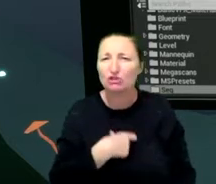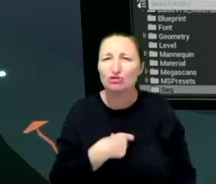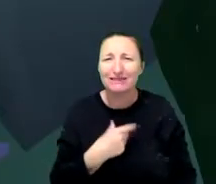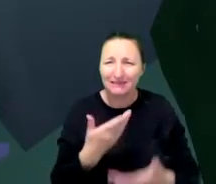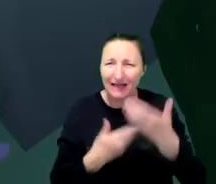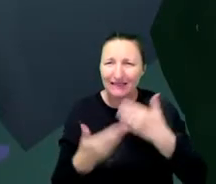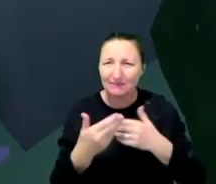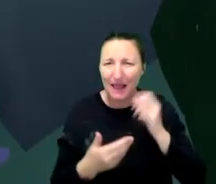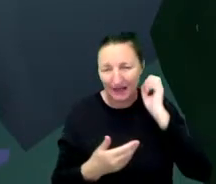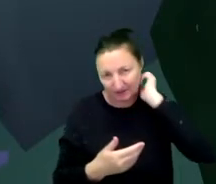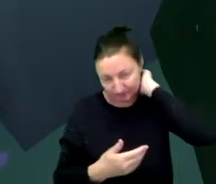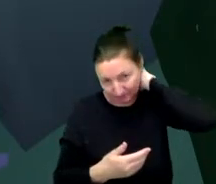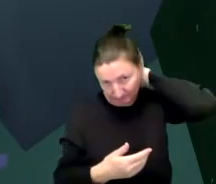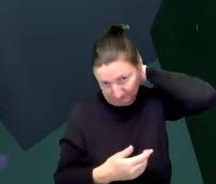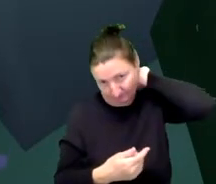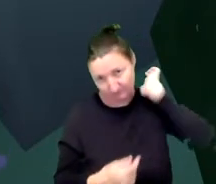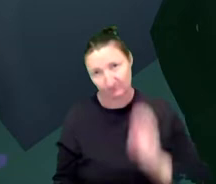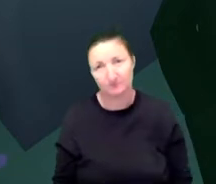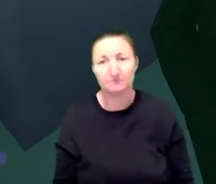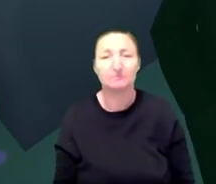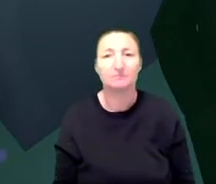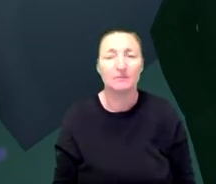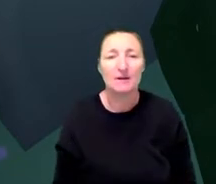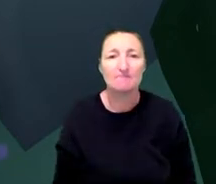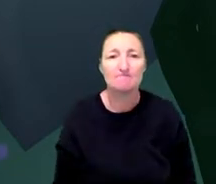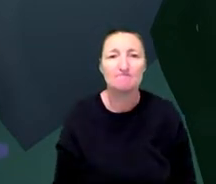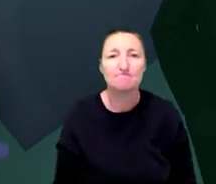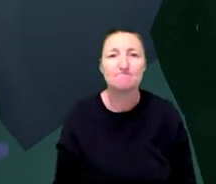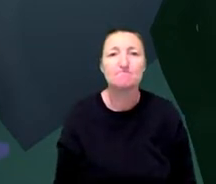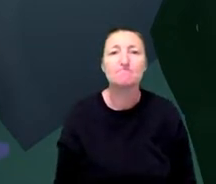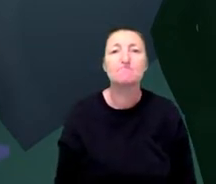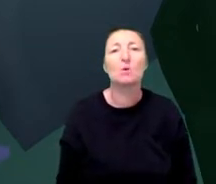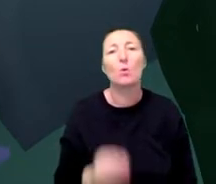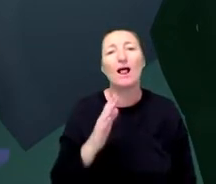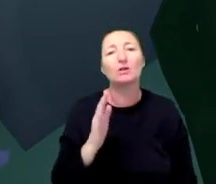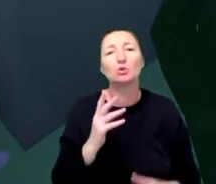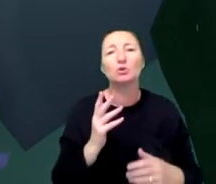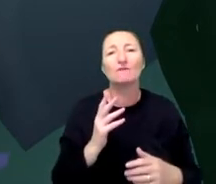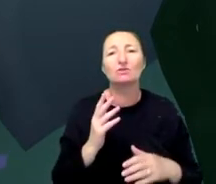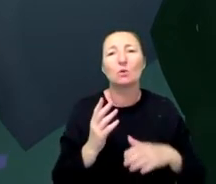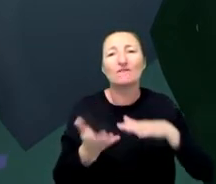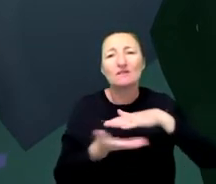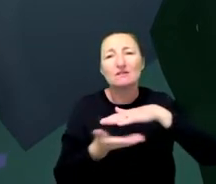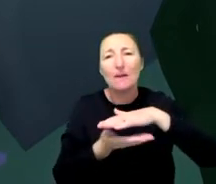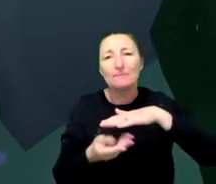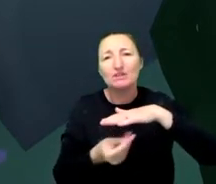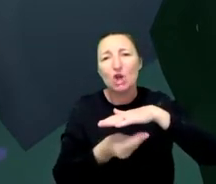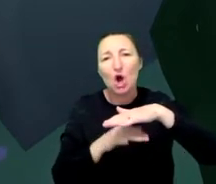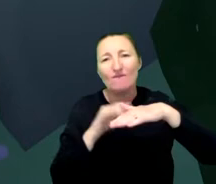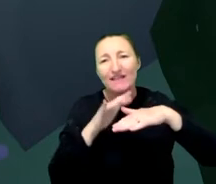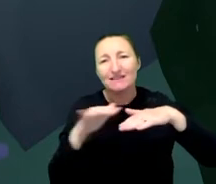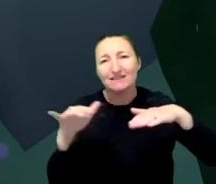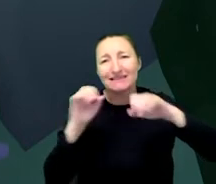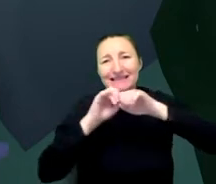well, this kind of lighting uses the Unreal Engine like subsurface scattering model, which is basically kind